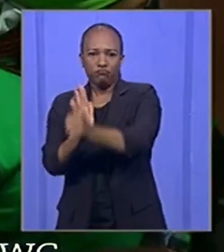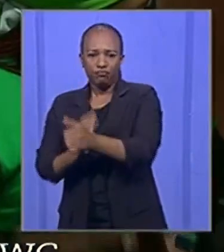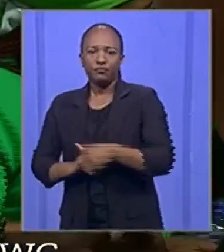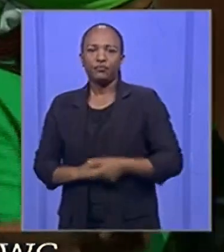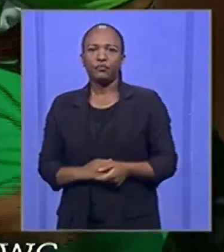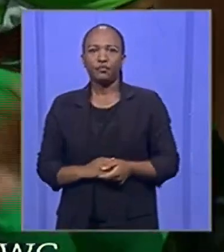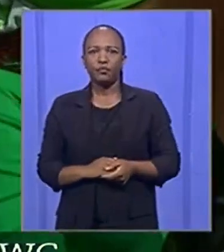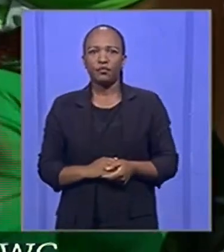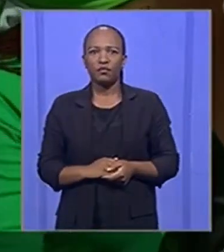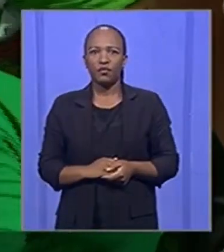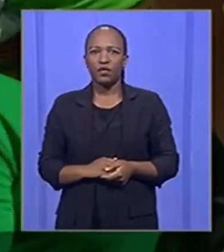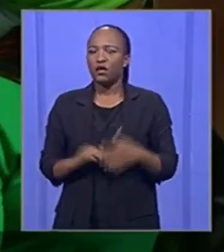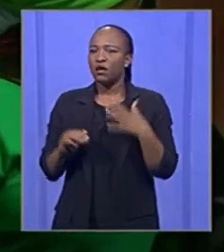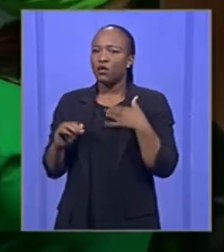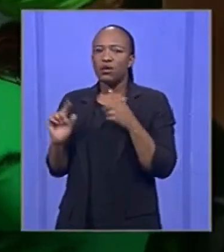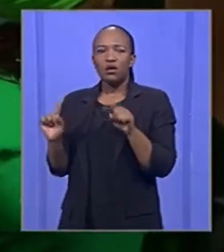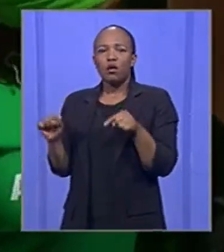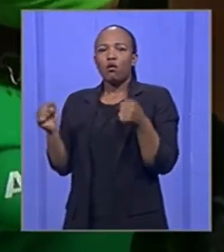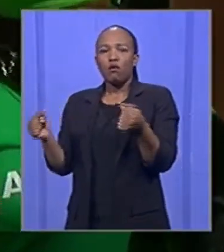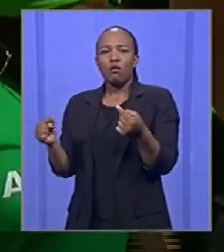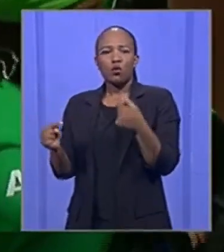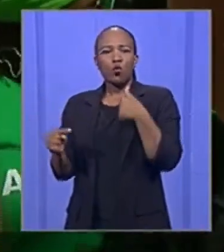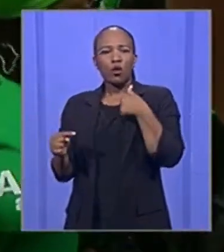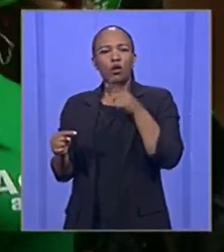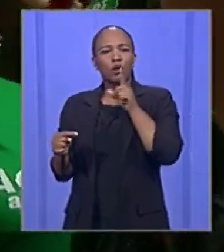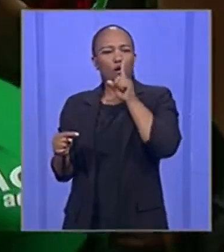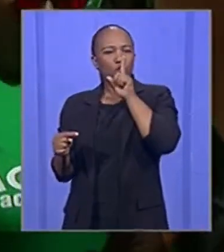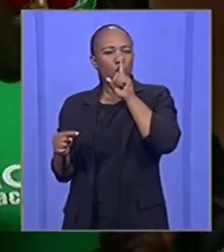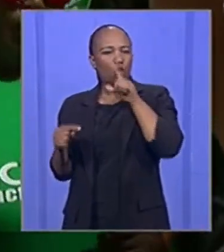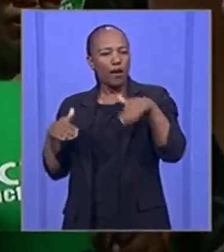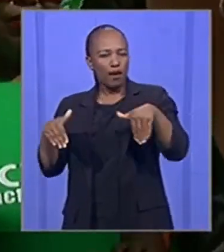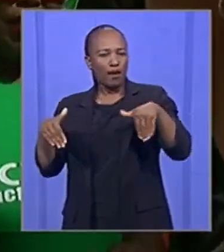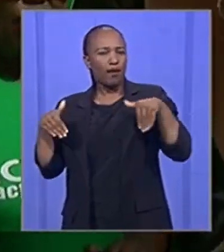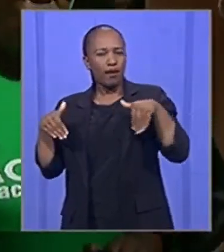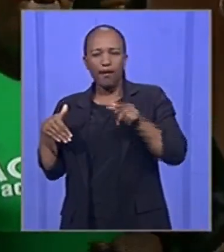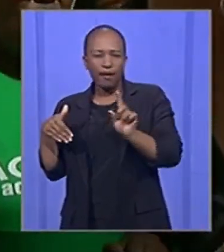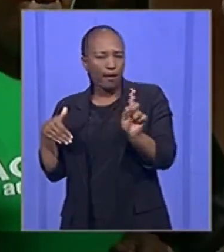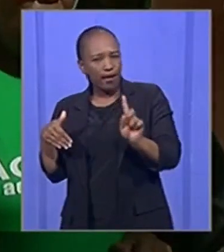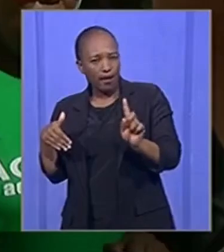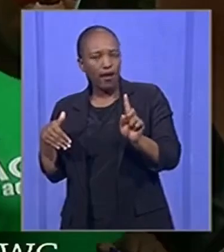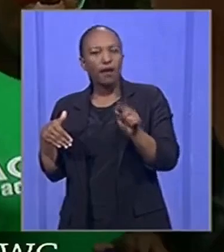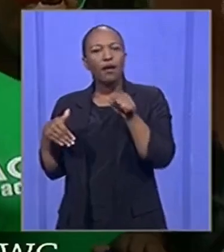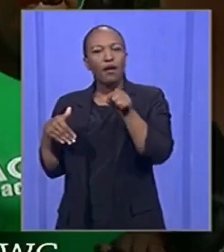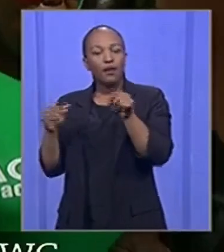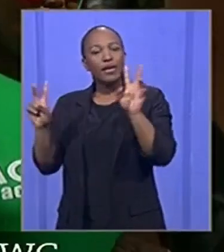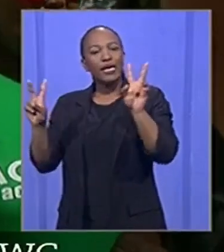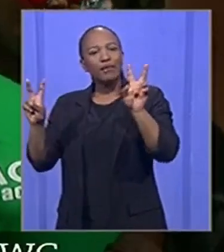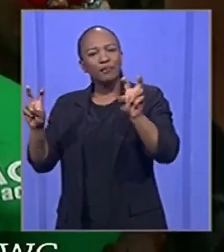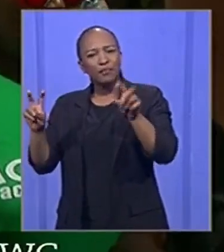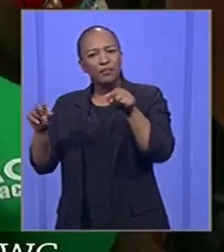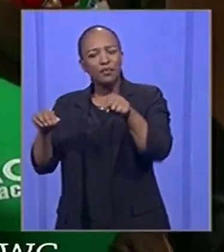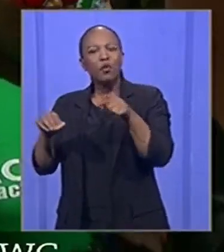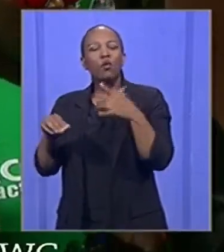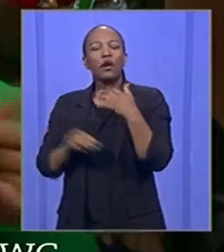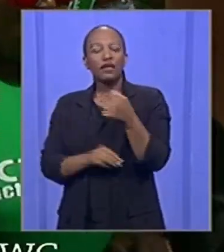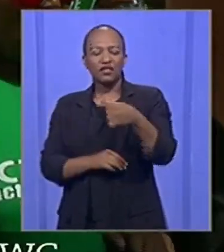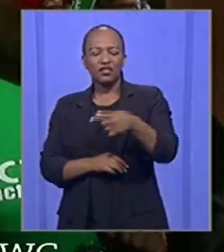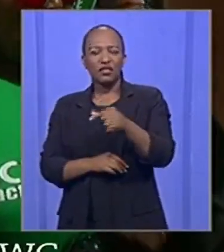We cannot not add our voices, and we cannot not amplify this issue around gender-based violence and